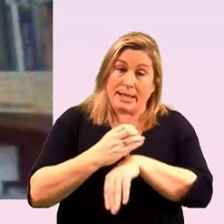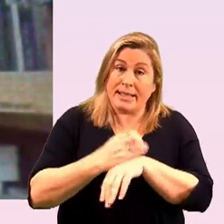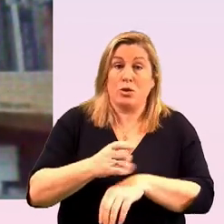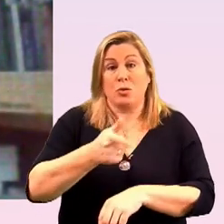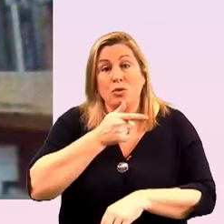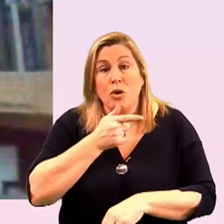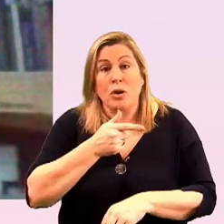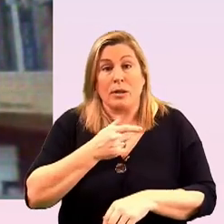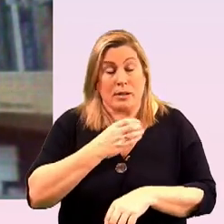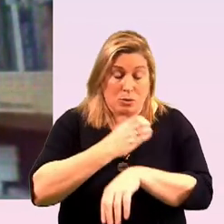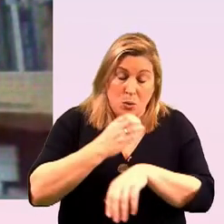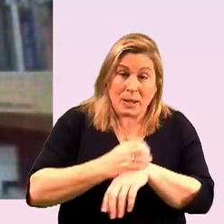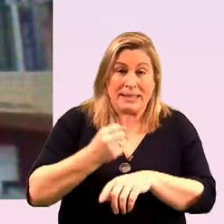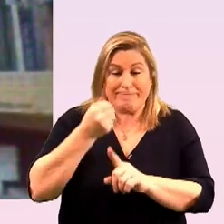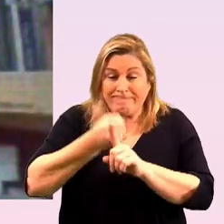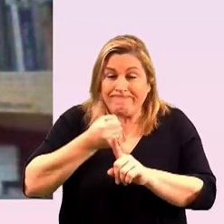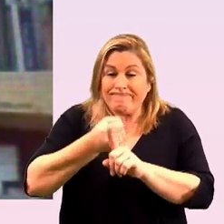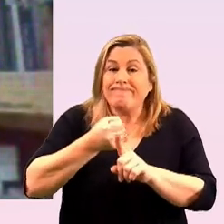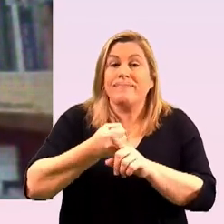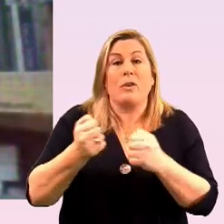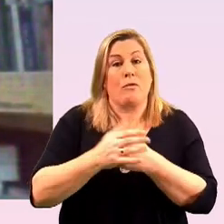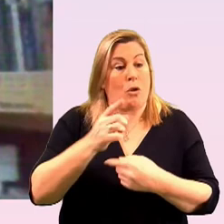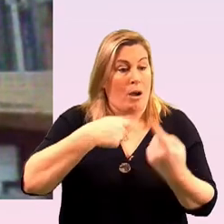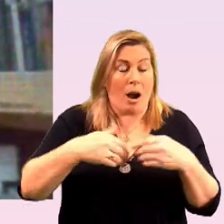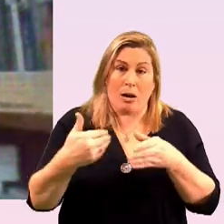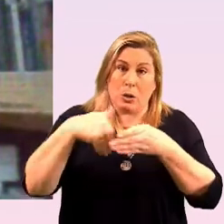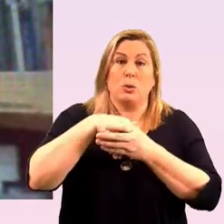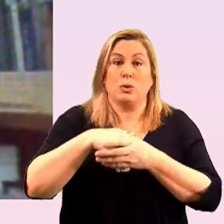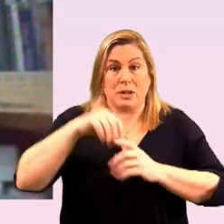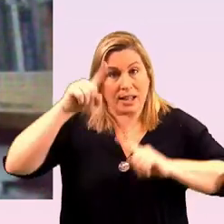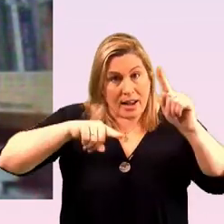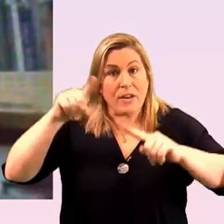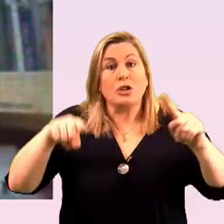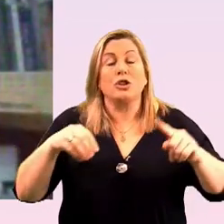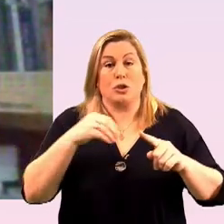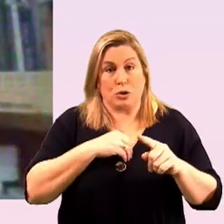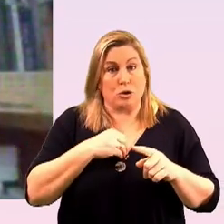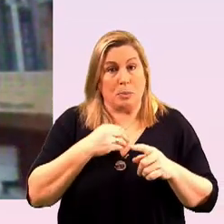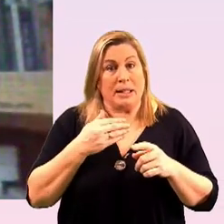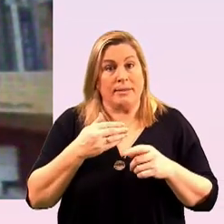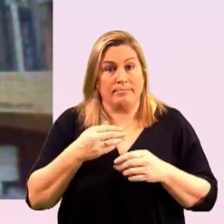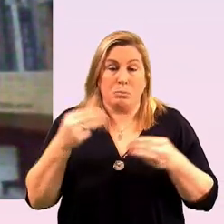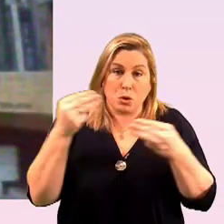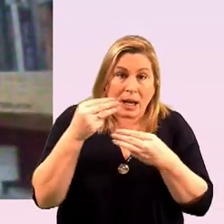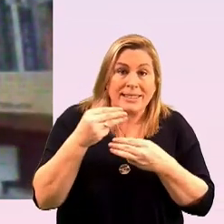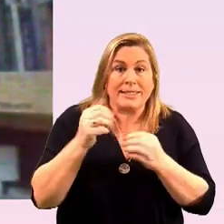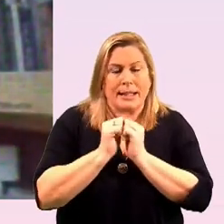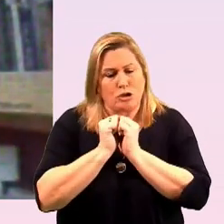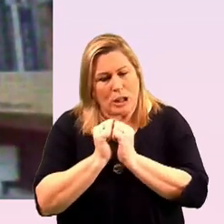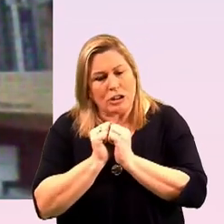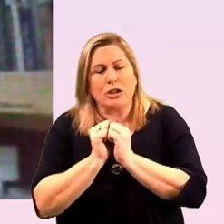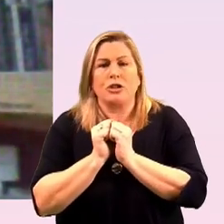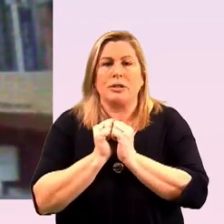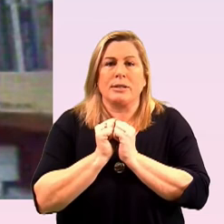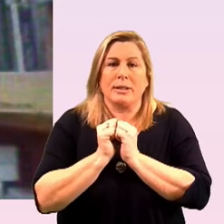chipping away for our inclusion, our diversity, to be respected and cherished. And